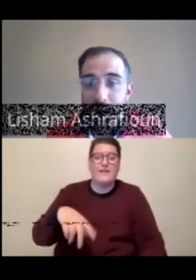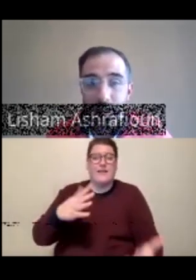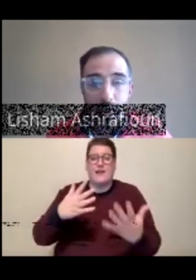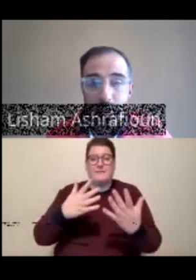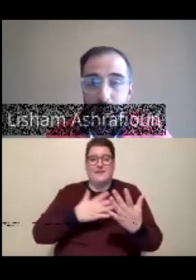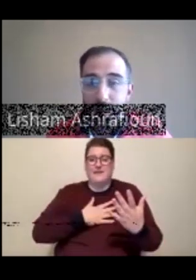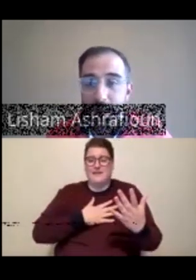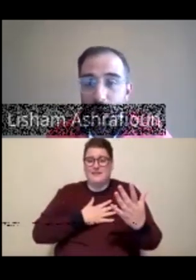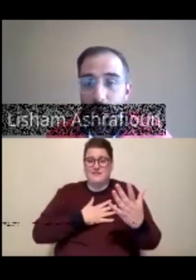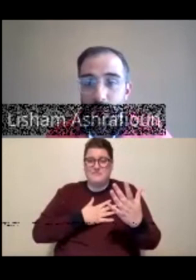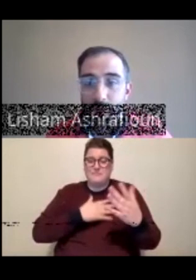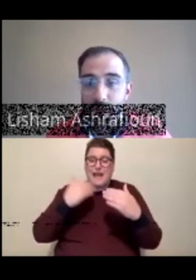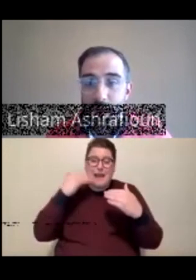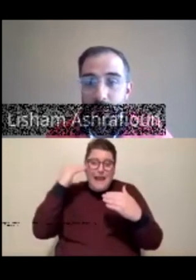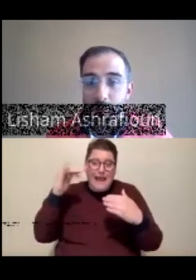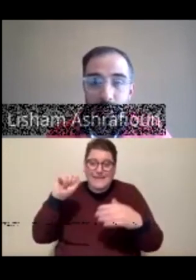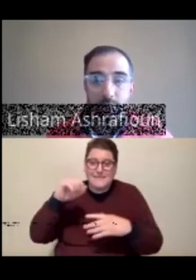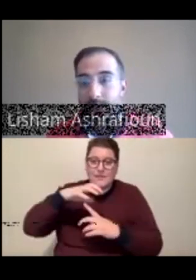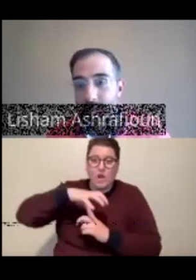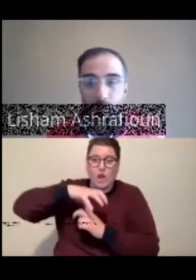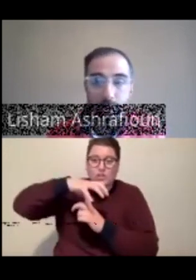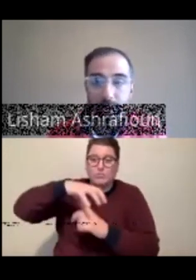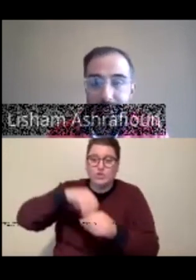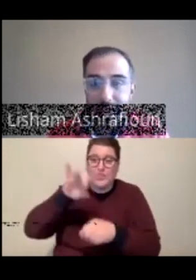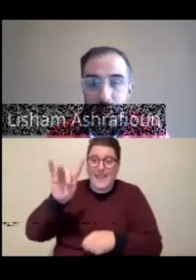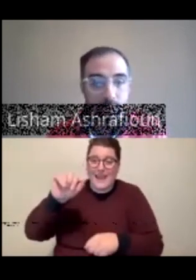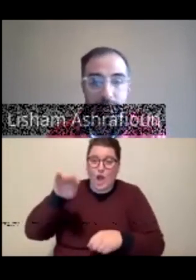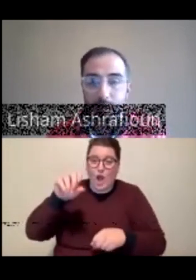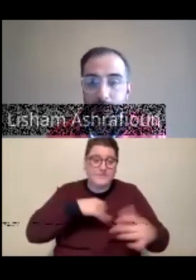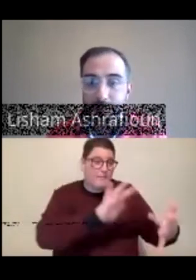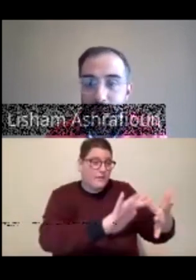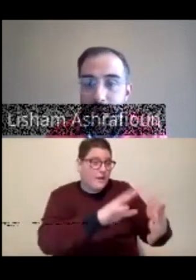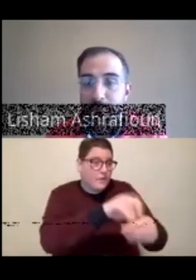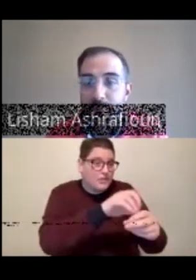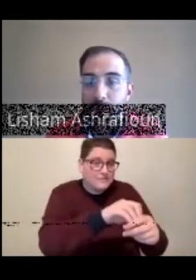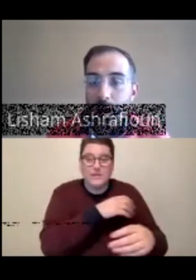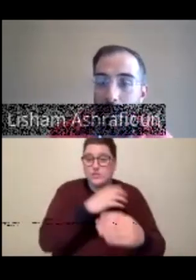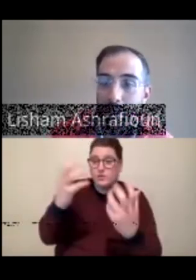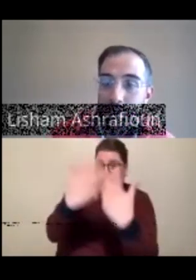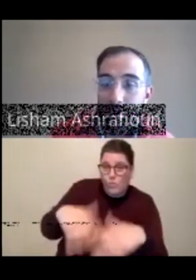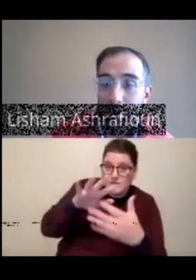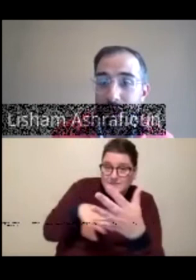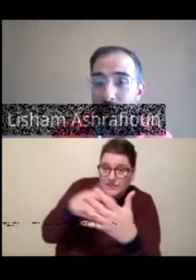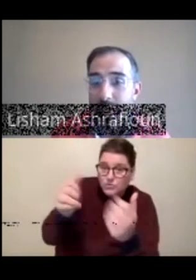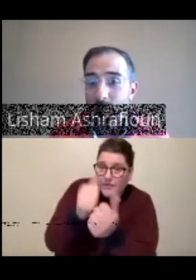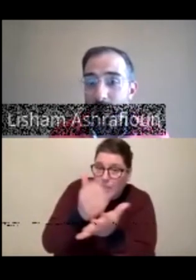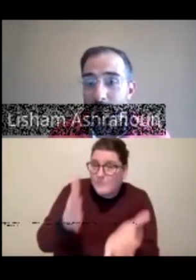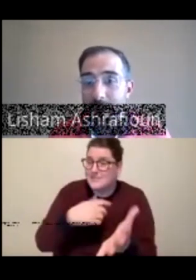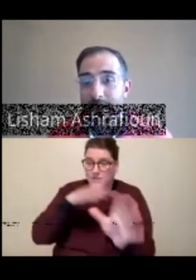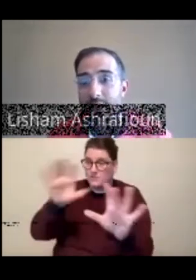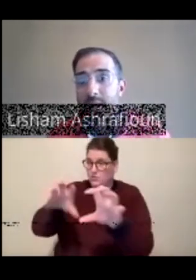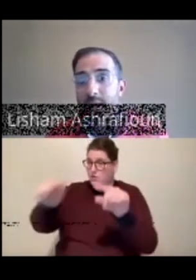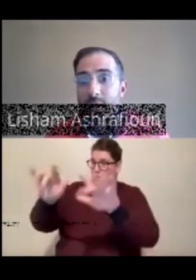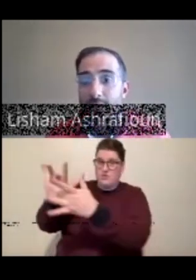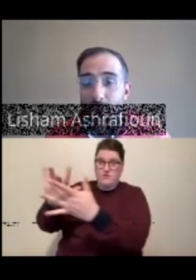this octopus with 8 arms reaching out to participants and coordinating schedules with therapists. Also, this was